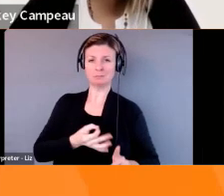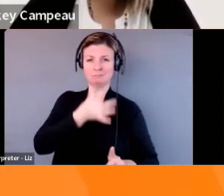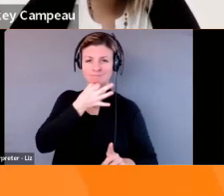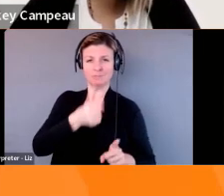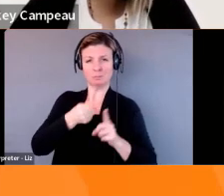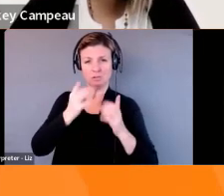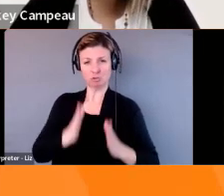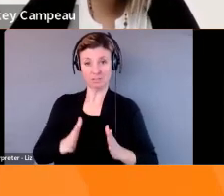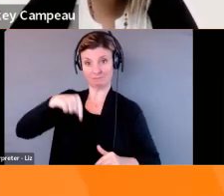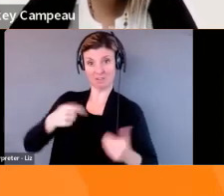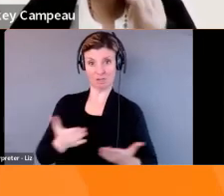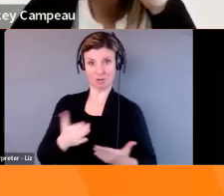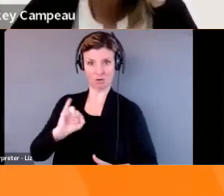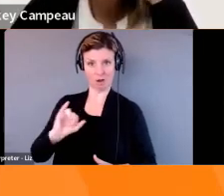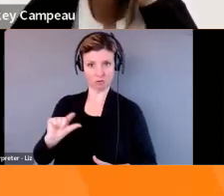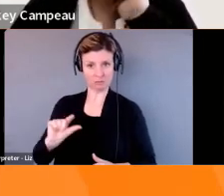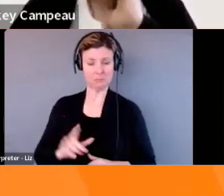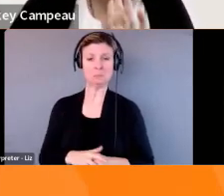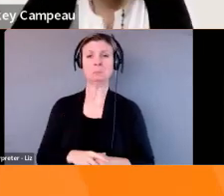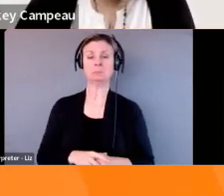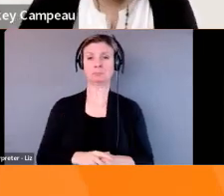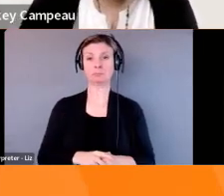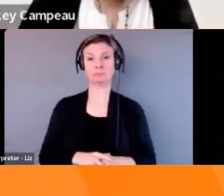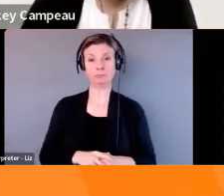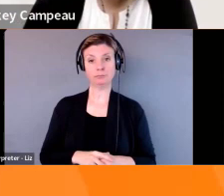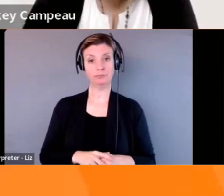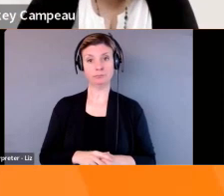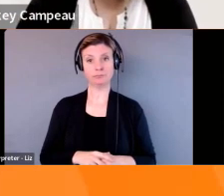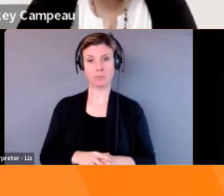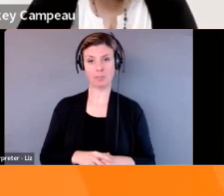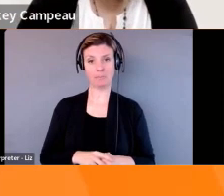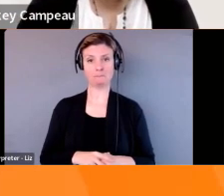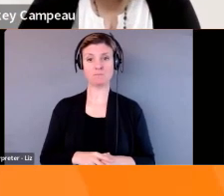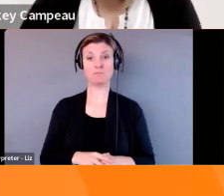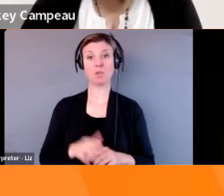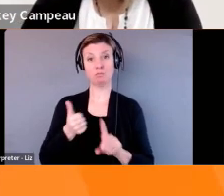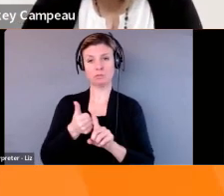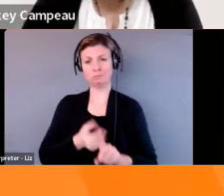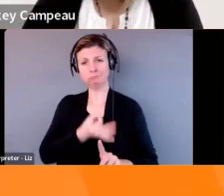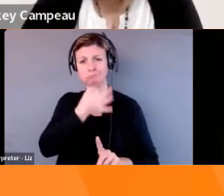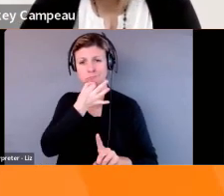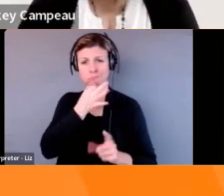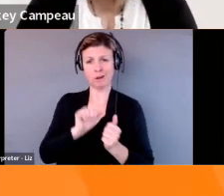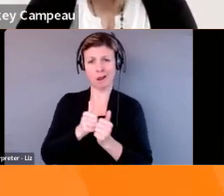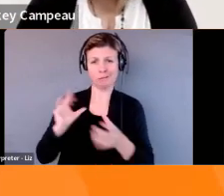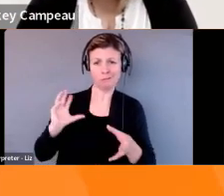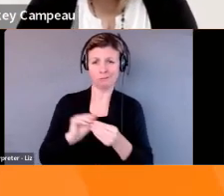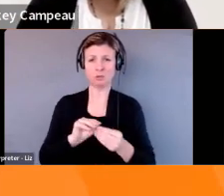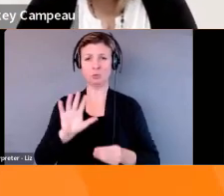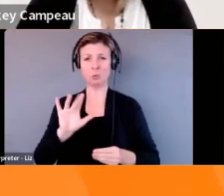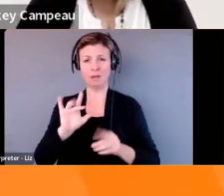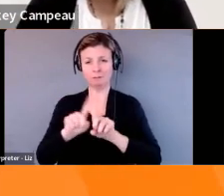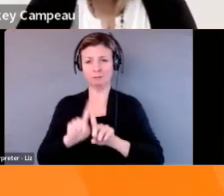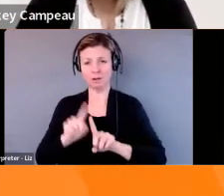nearby. His expertise is owned by more than 25 years of industry experience developing and managing new